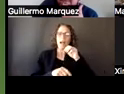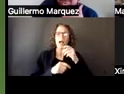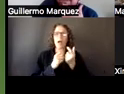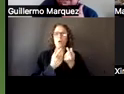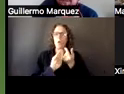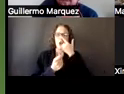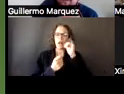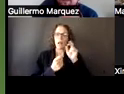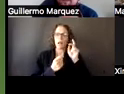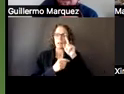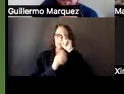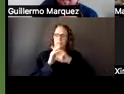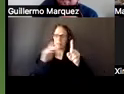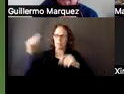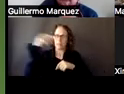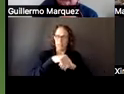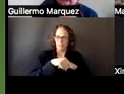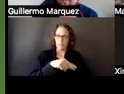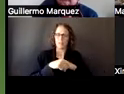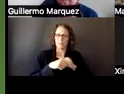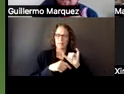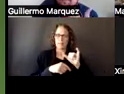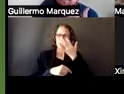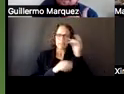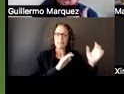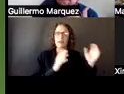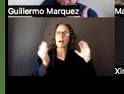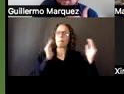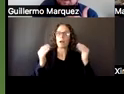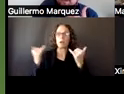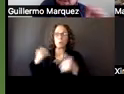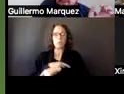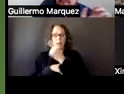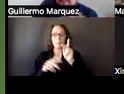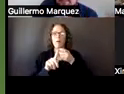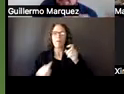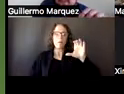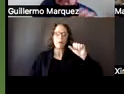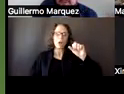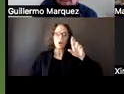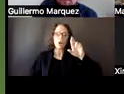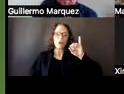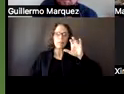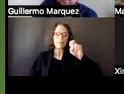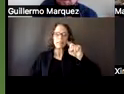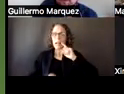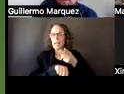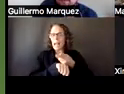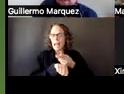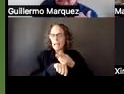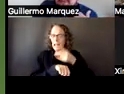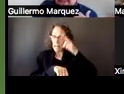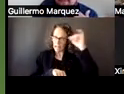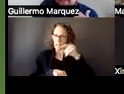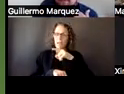the Caribbean, such as Haiti, that have found refuge along the U.S.-Mexico border. My